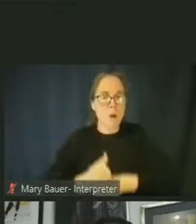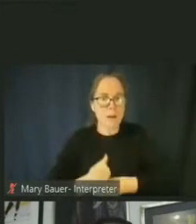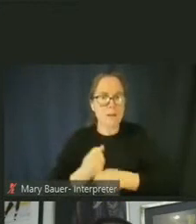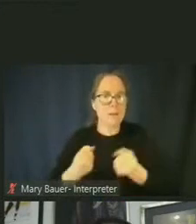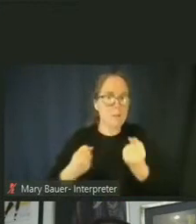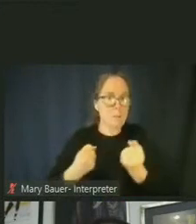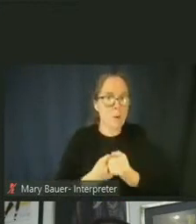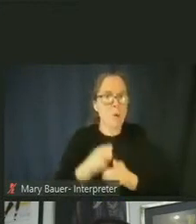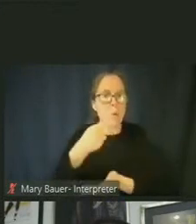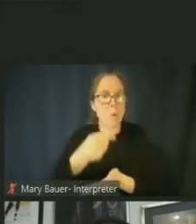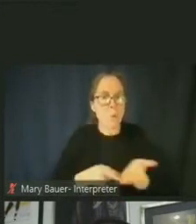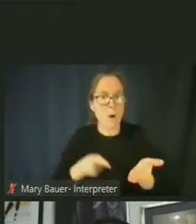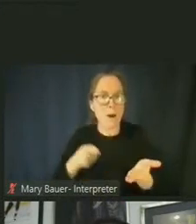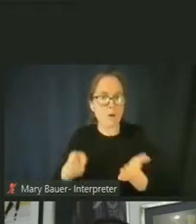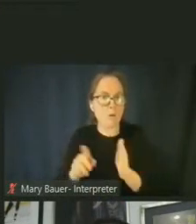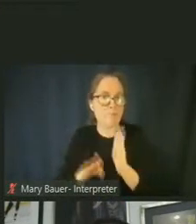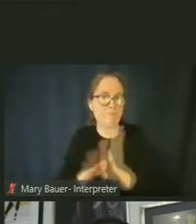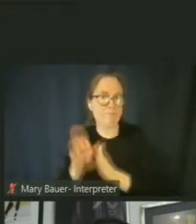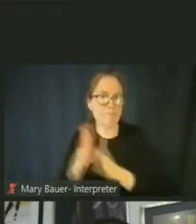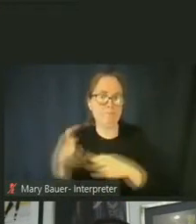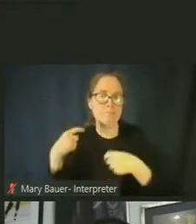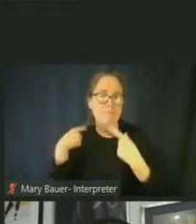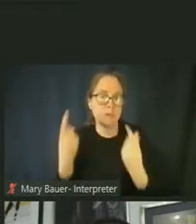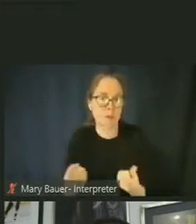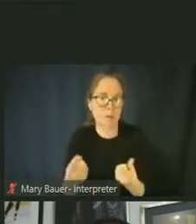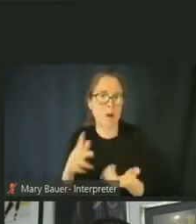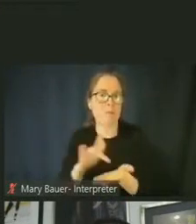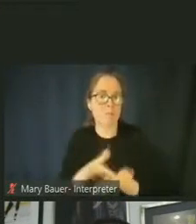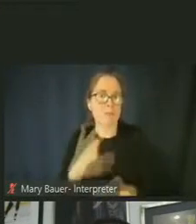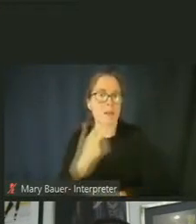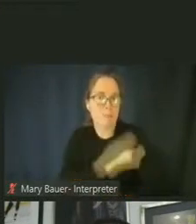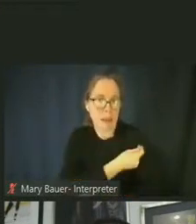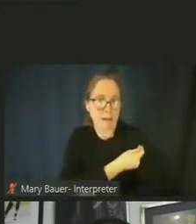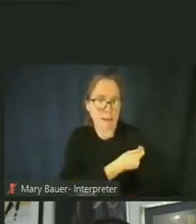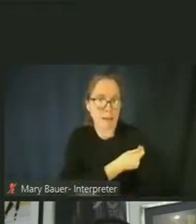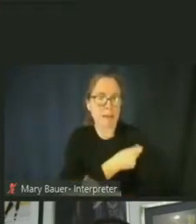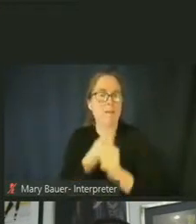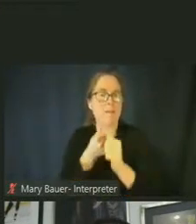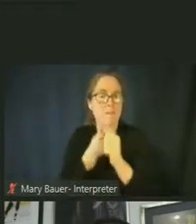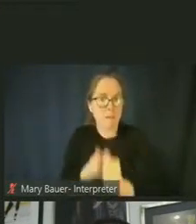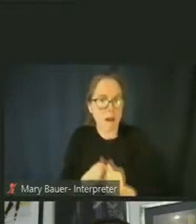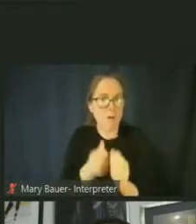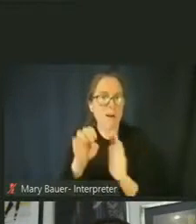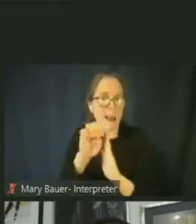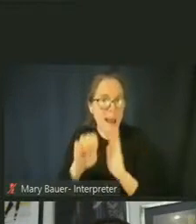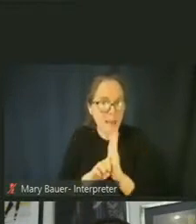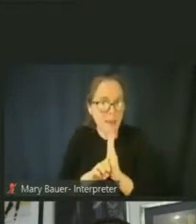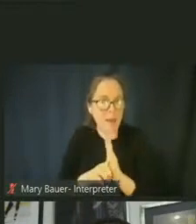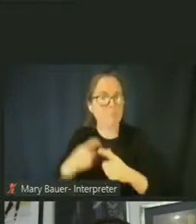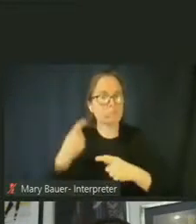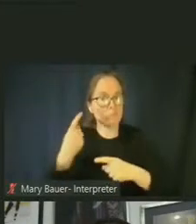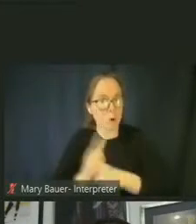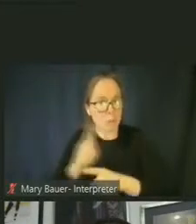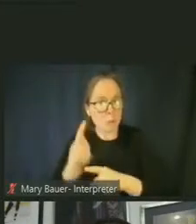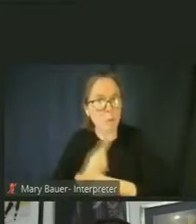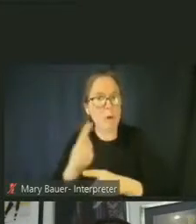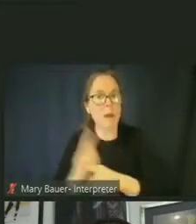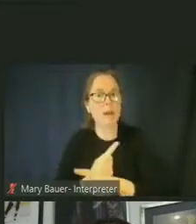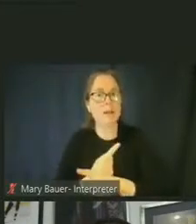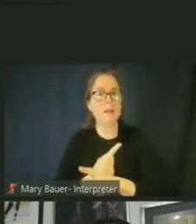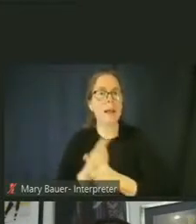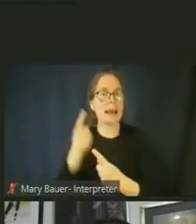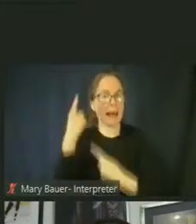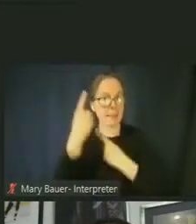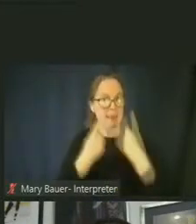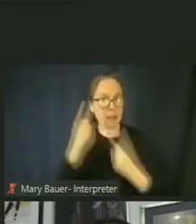trial, that these vaccines were done in an ethical and appropriate manner to consider my population and the people that look